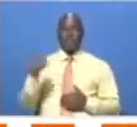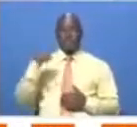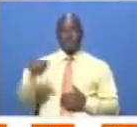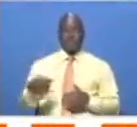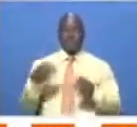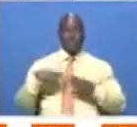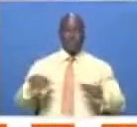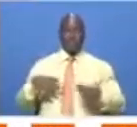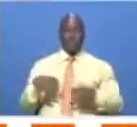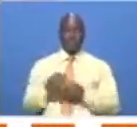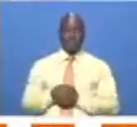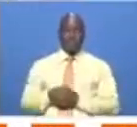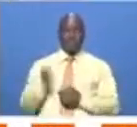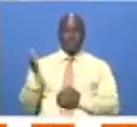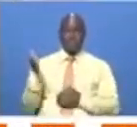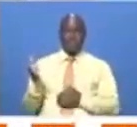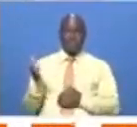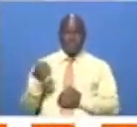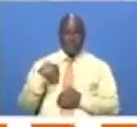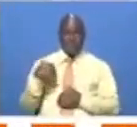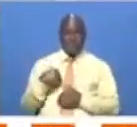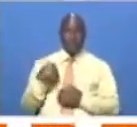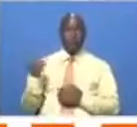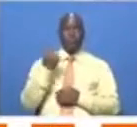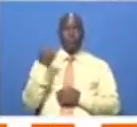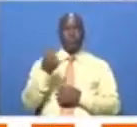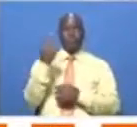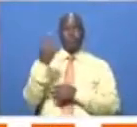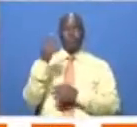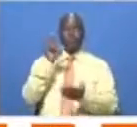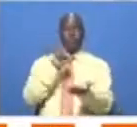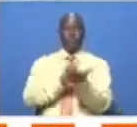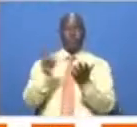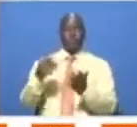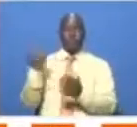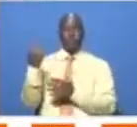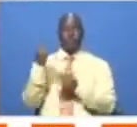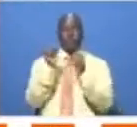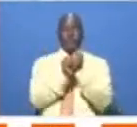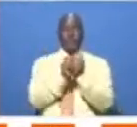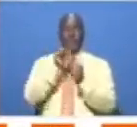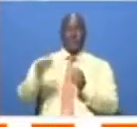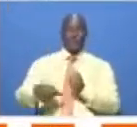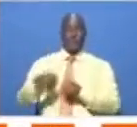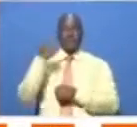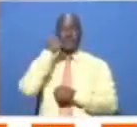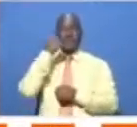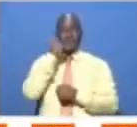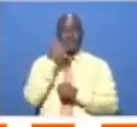143,000 people. Here, there are just two doctors for every 10,000 patients.